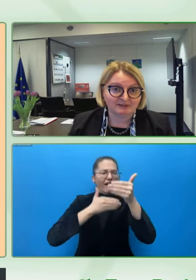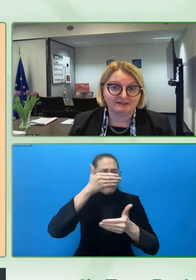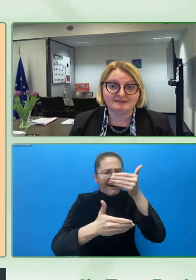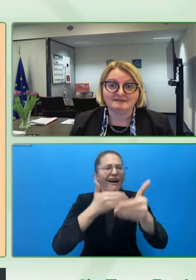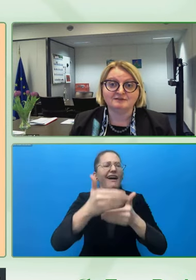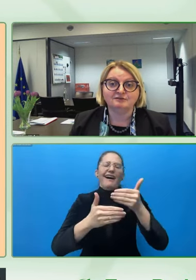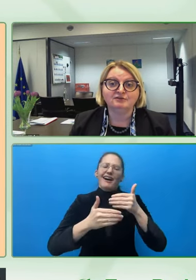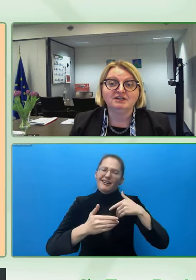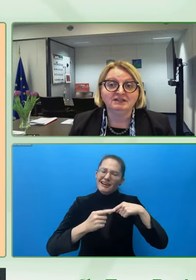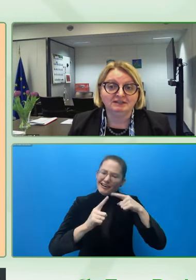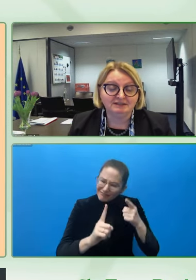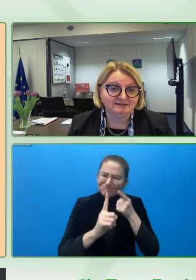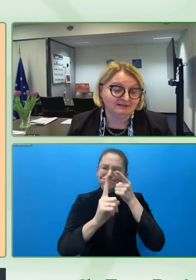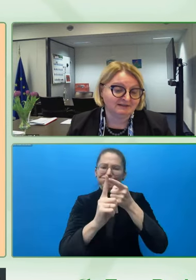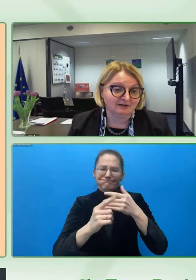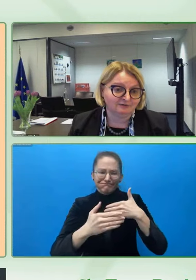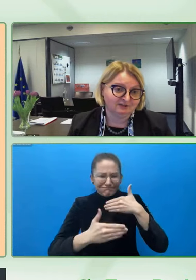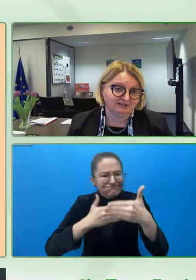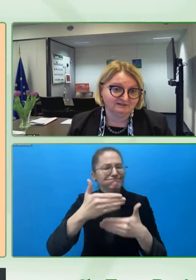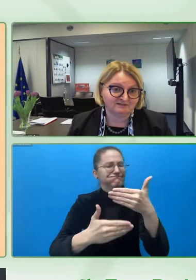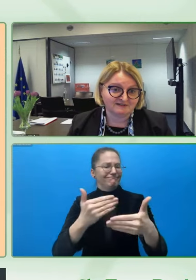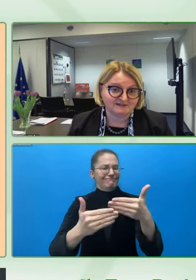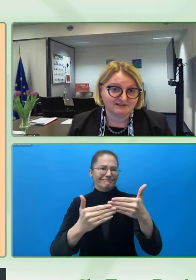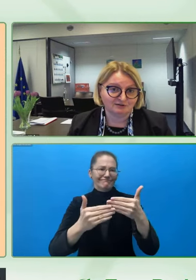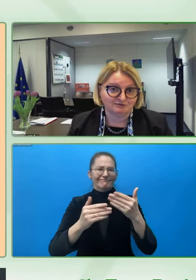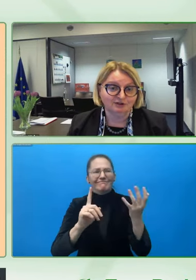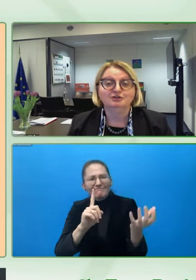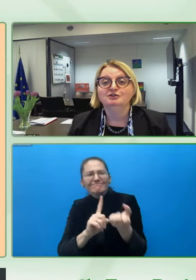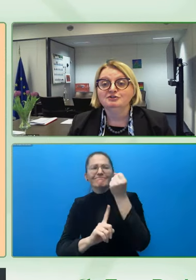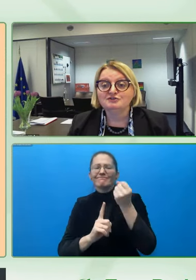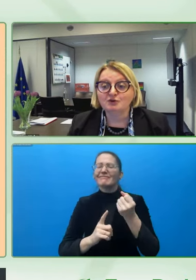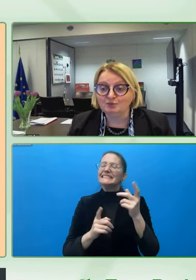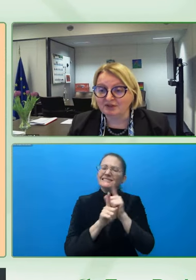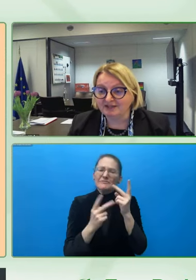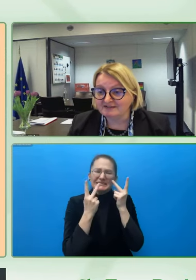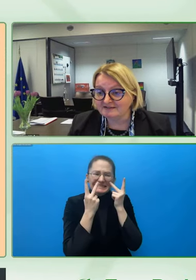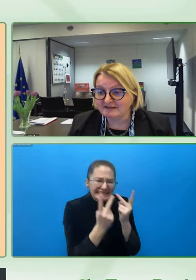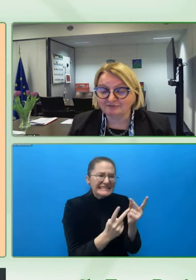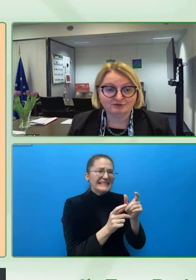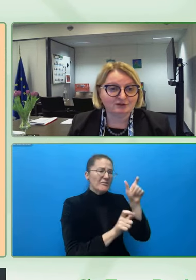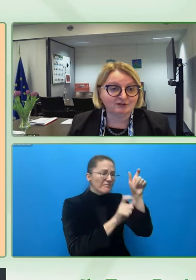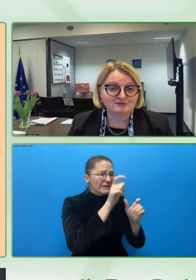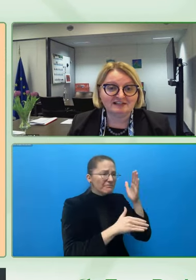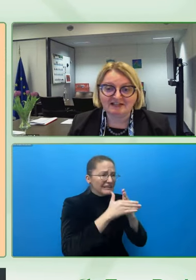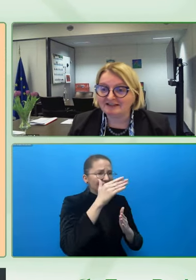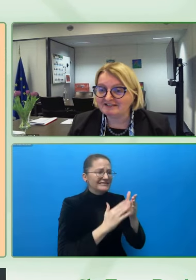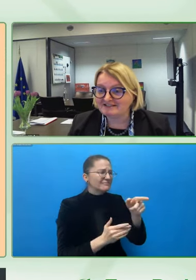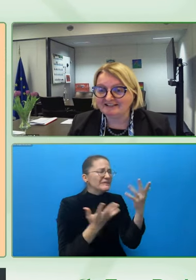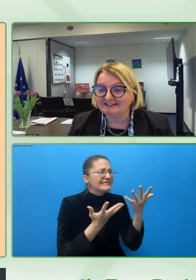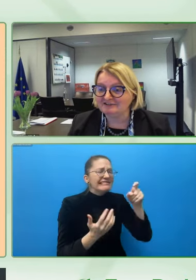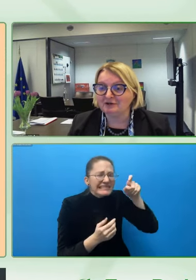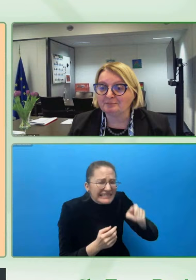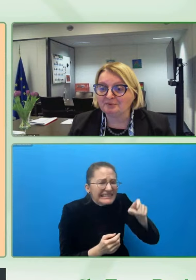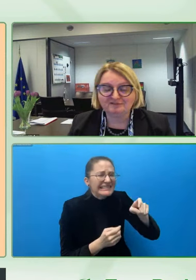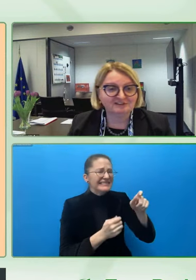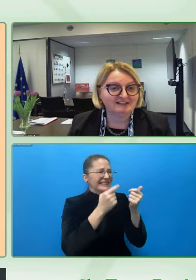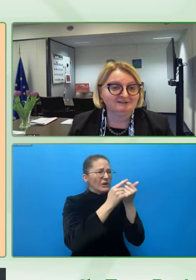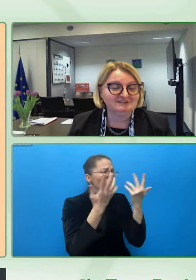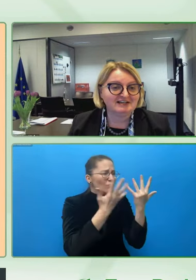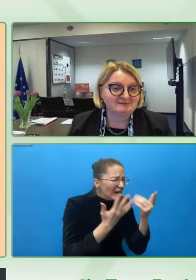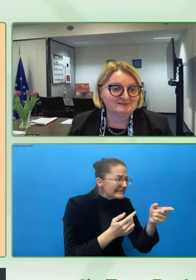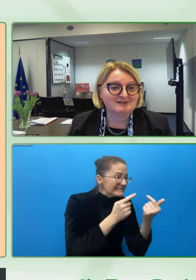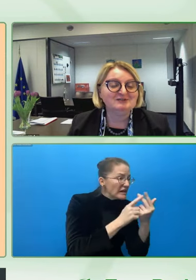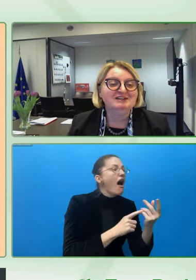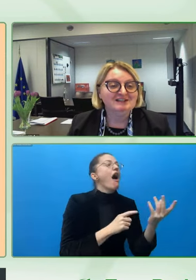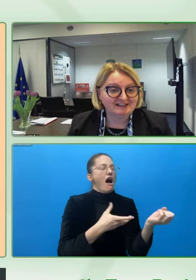with disabilities really need, and how we can address this issue. So with this, I would close, and I see that we are perfectly